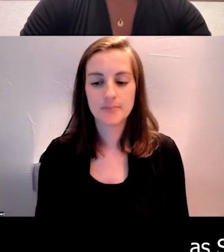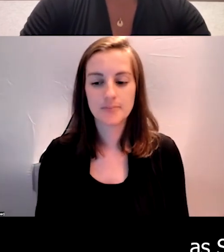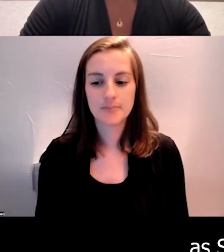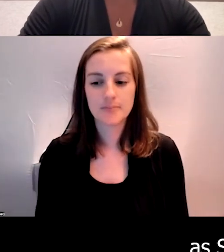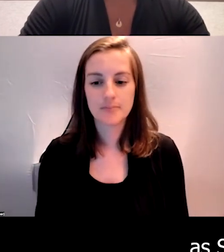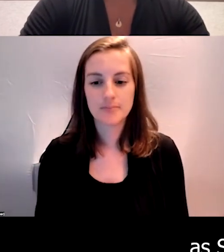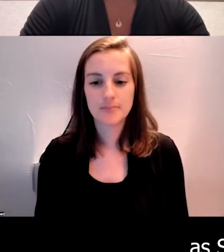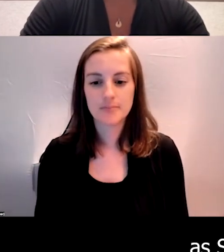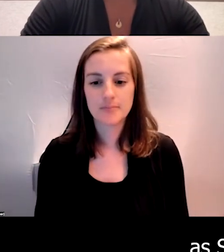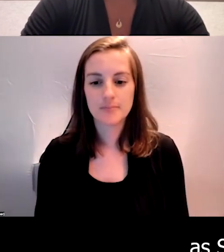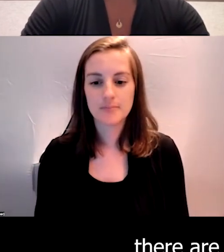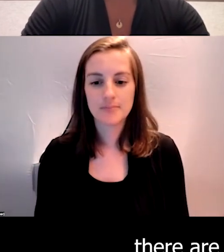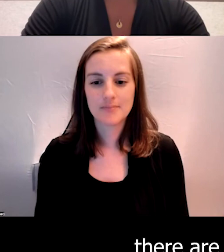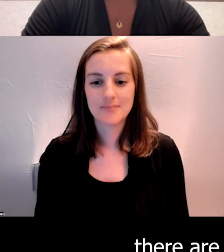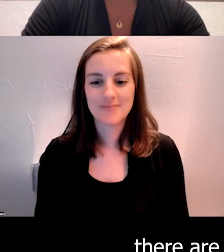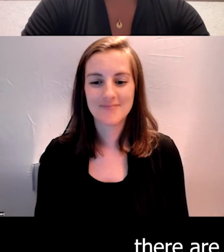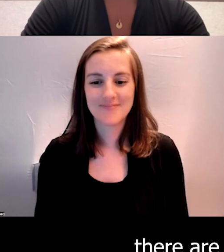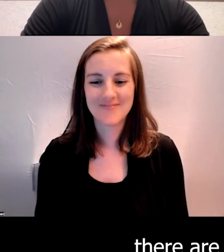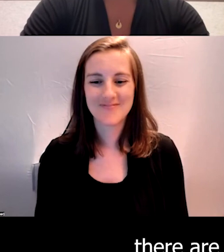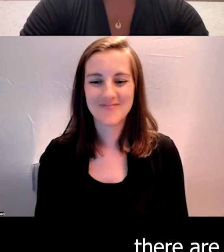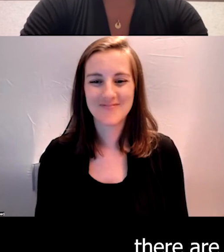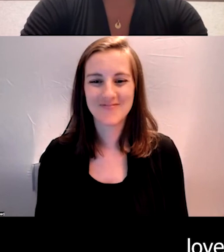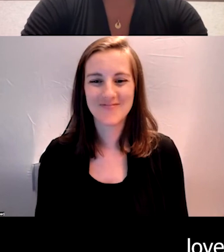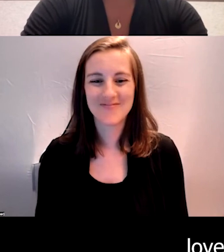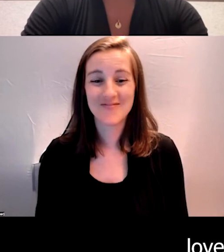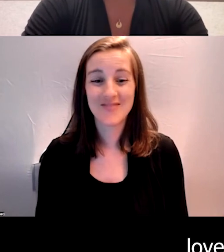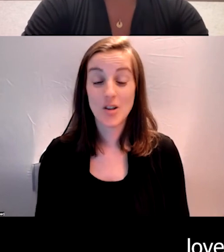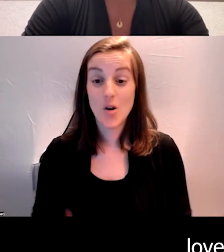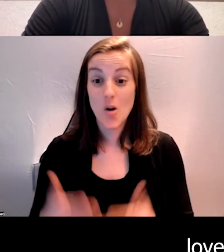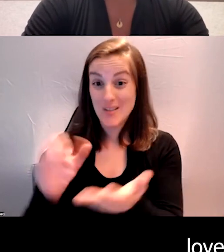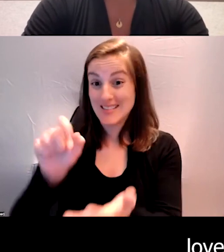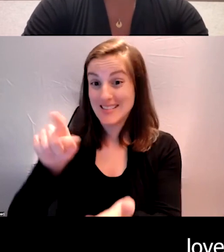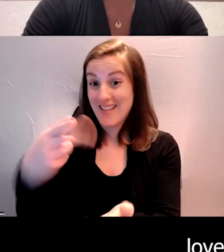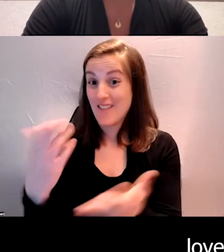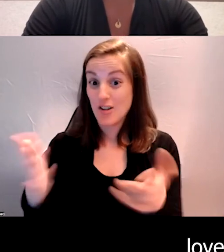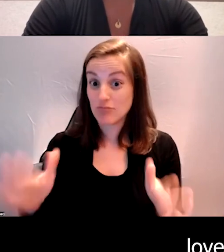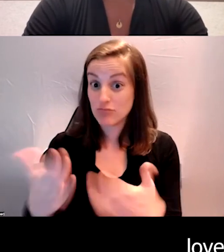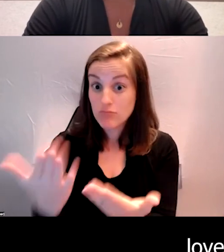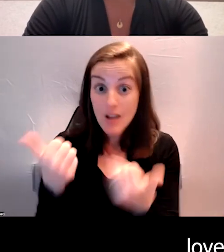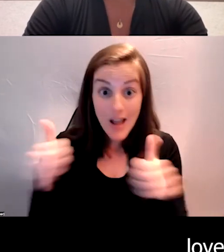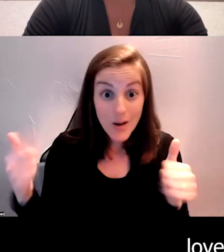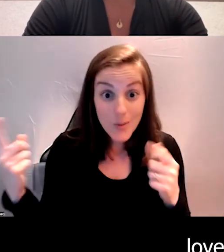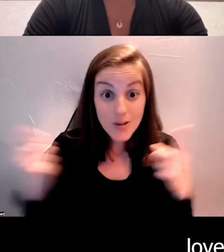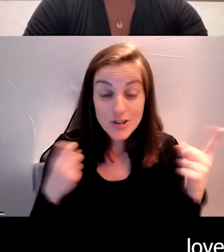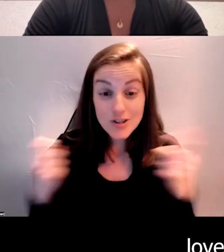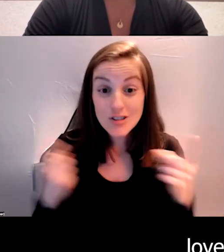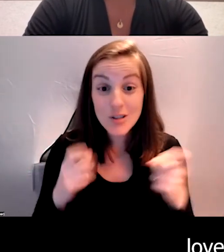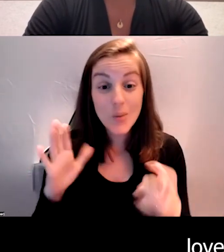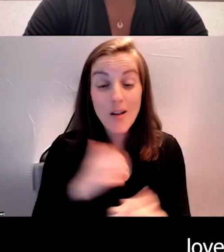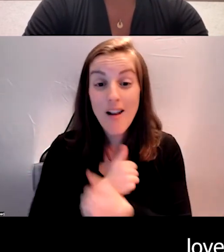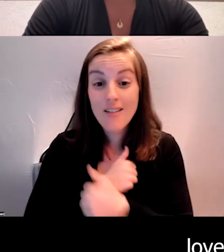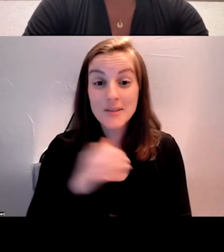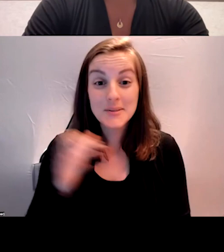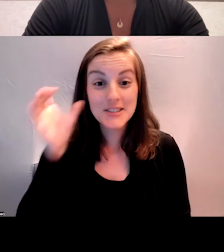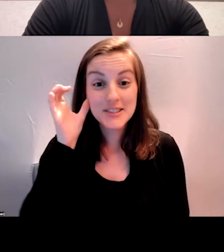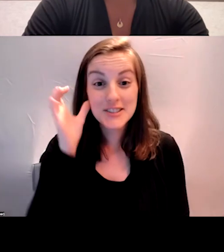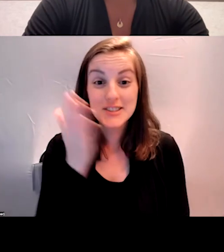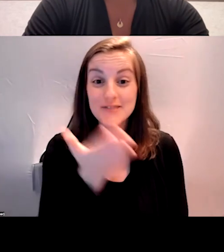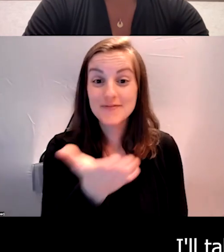So yeah, as Steph asked, if there are any questions, we'd love to hear them.